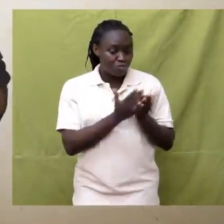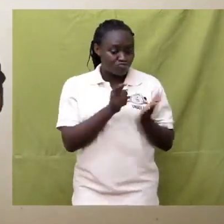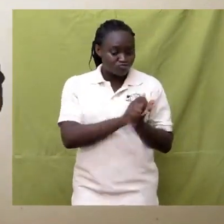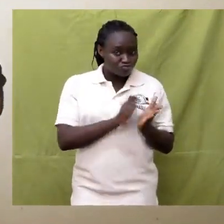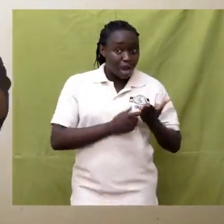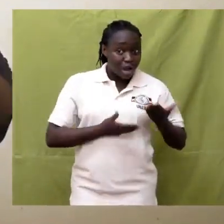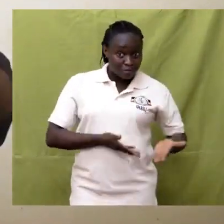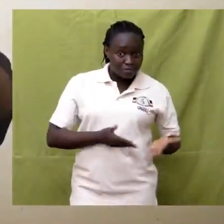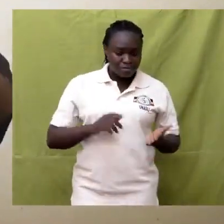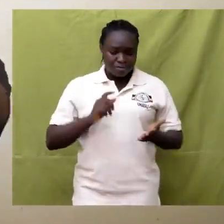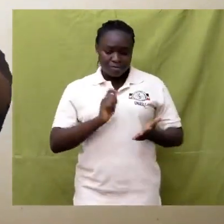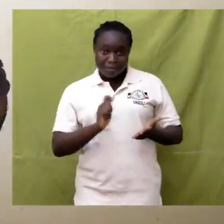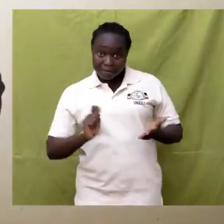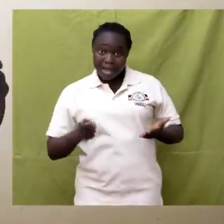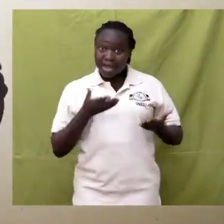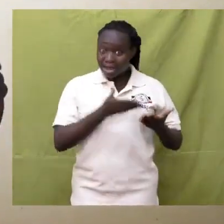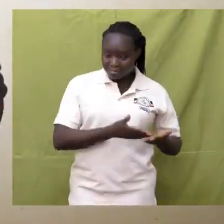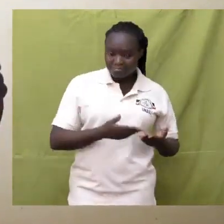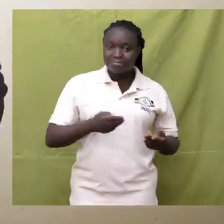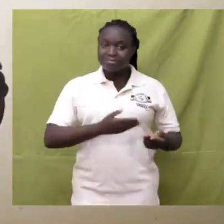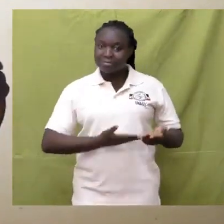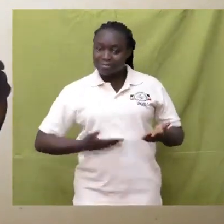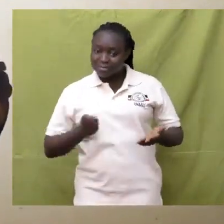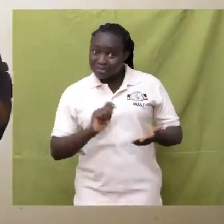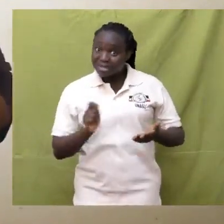pen, and pencil.